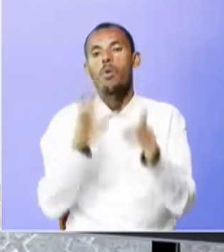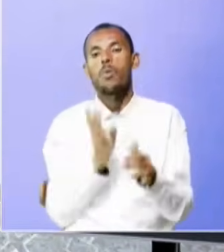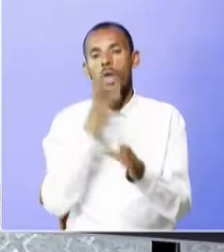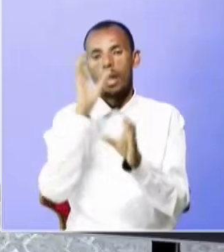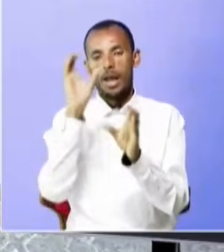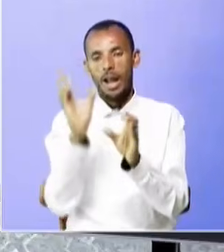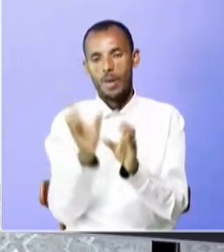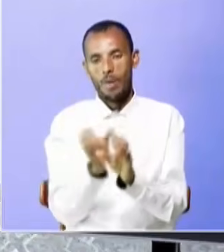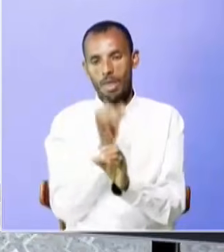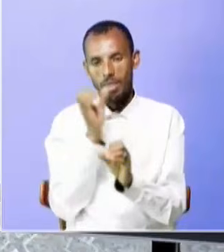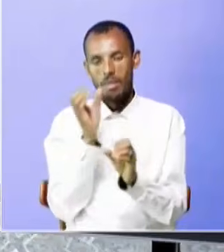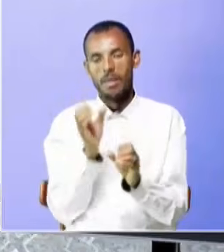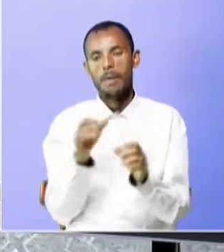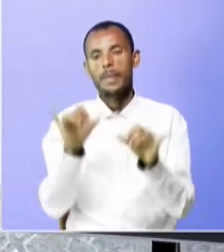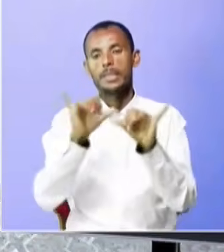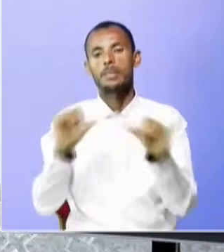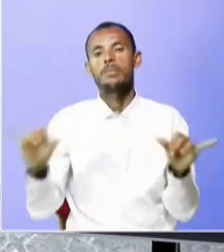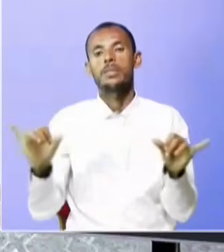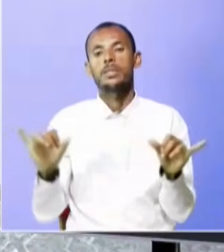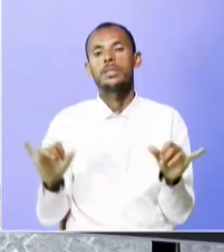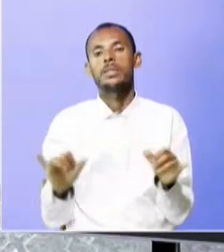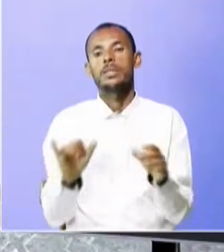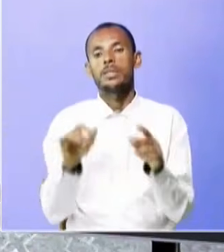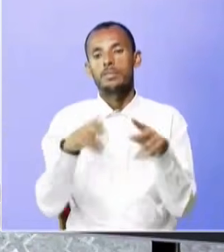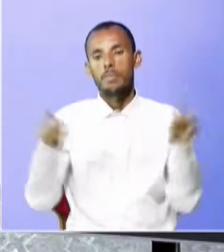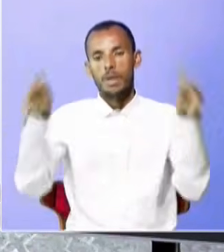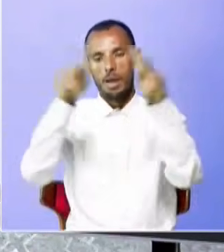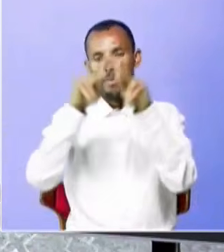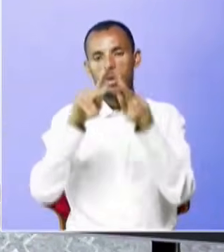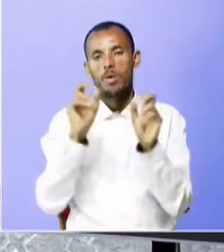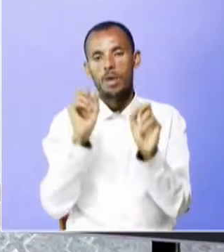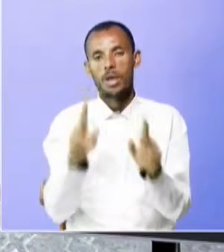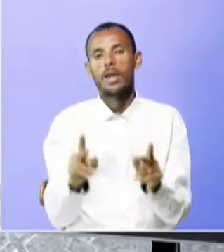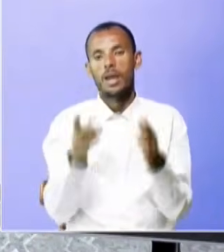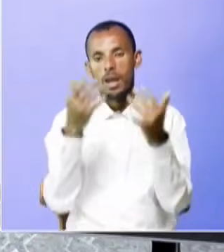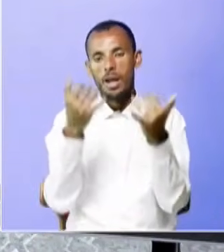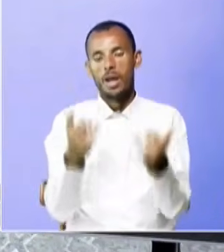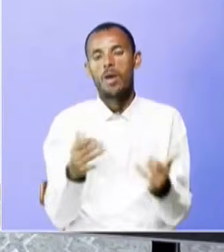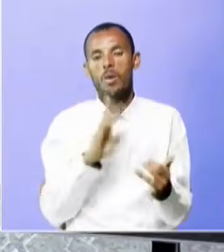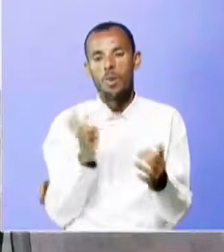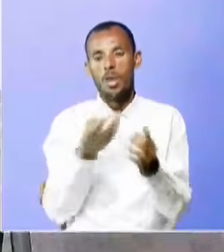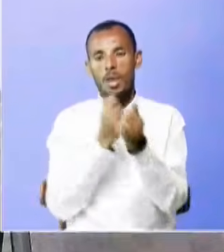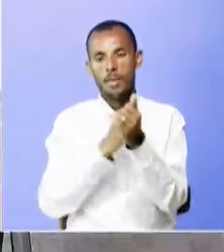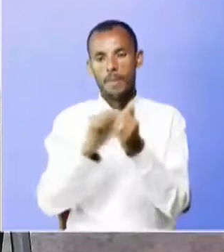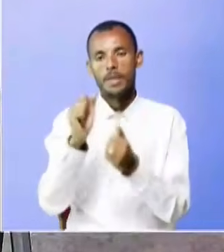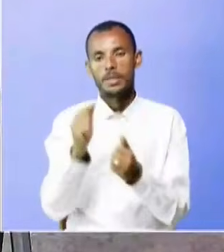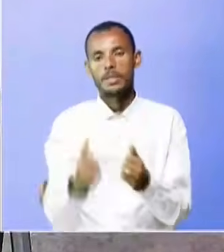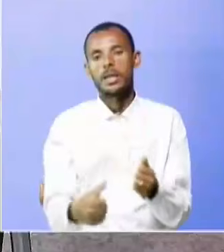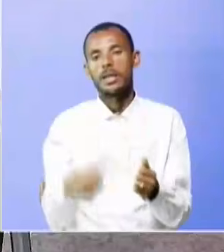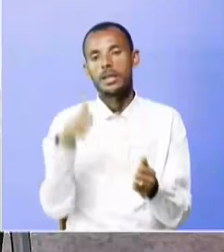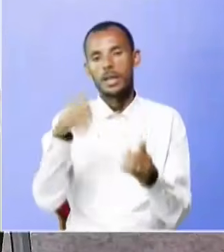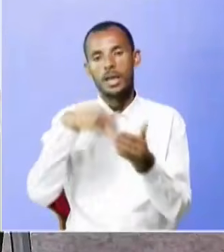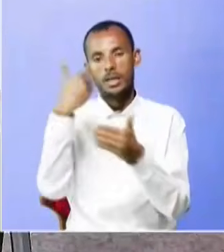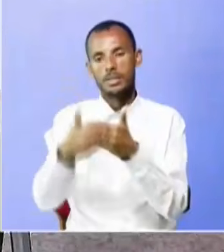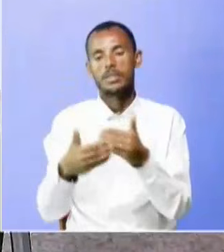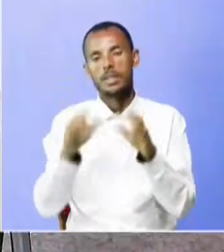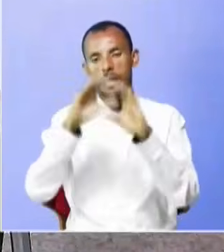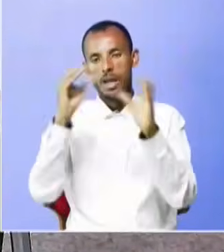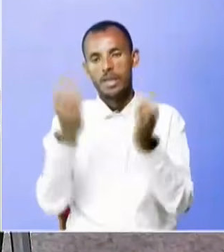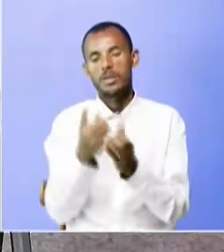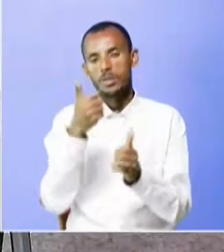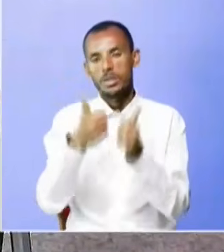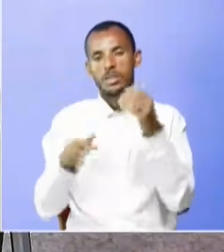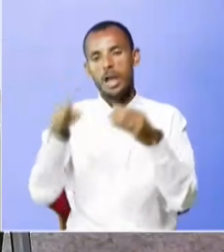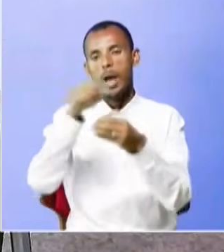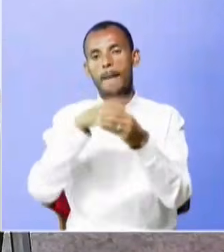calculate measurements in pyramid. Okay, now we proceed to the next lesson, which is about